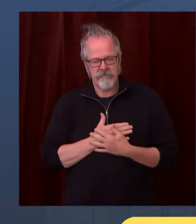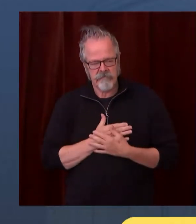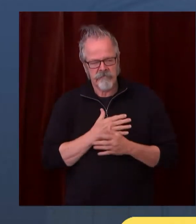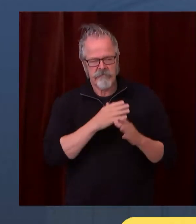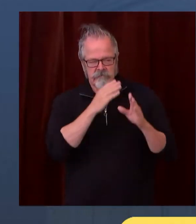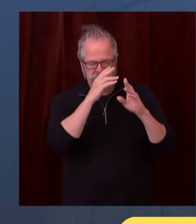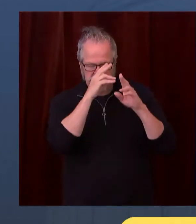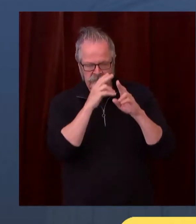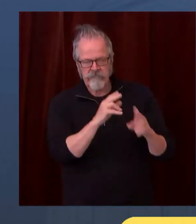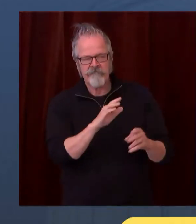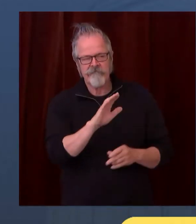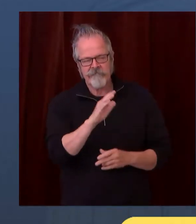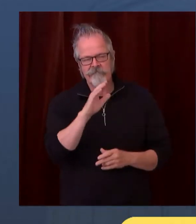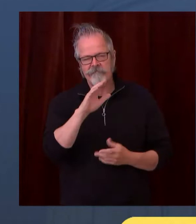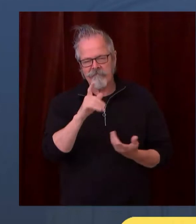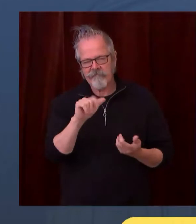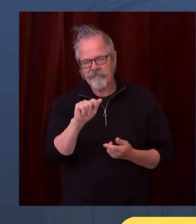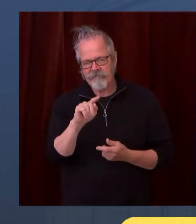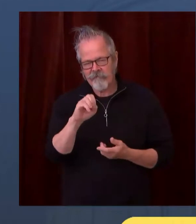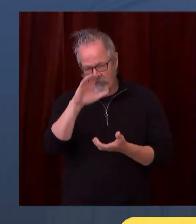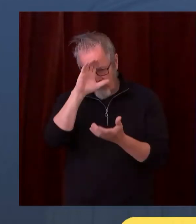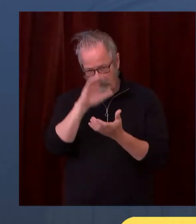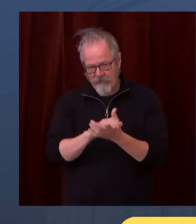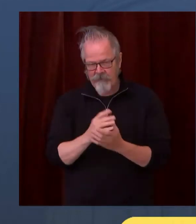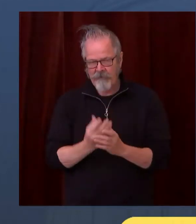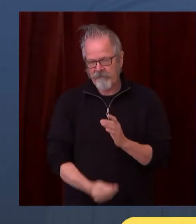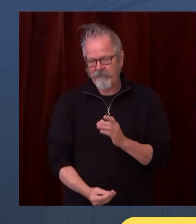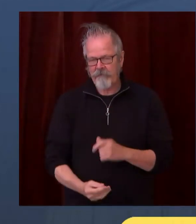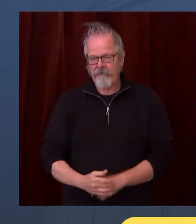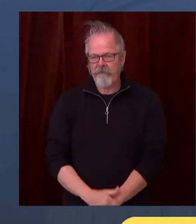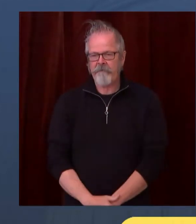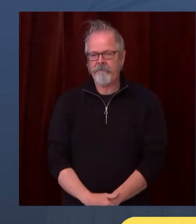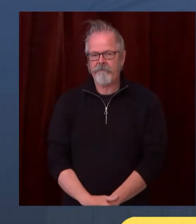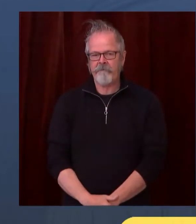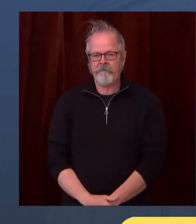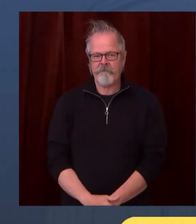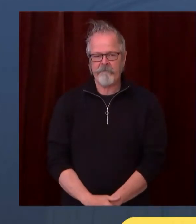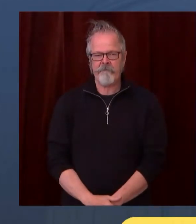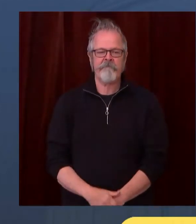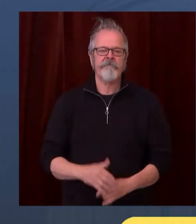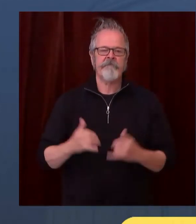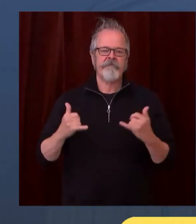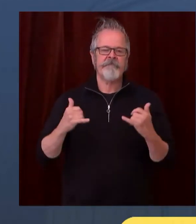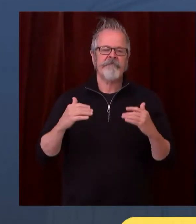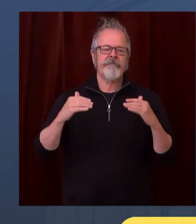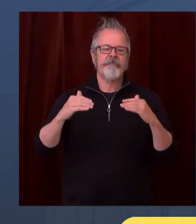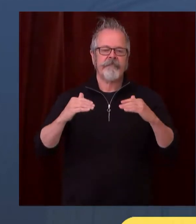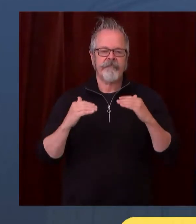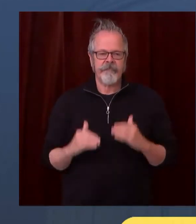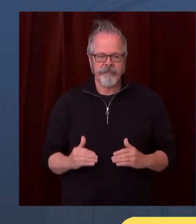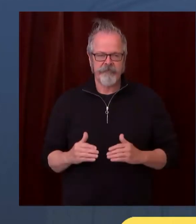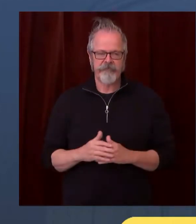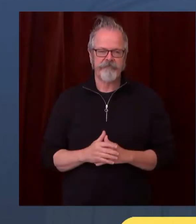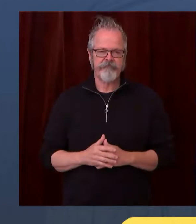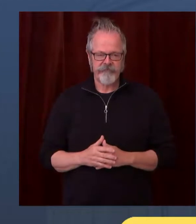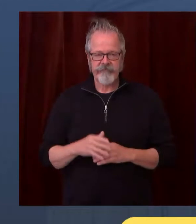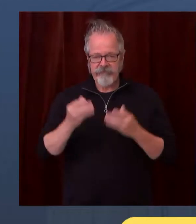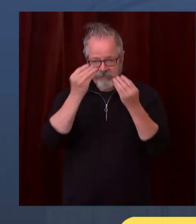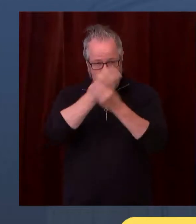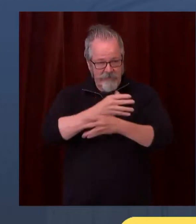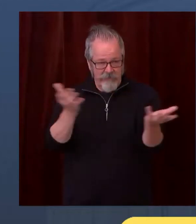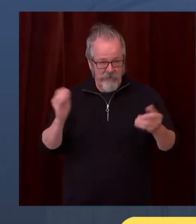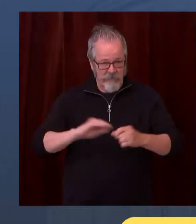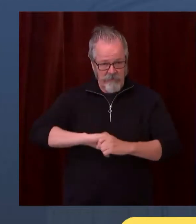efforts. And I am cautiously pleased to tell you that we have seen a decline